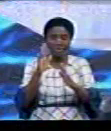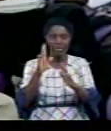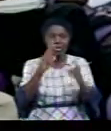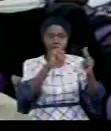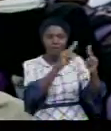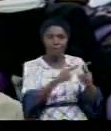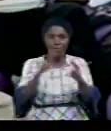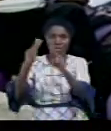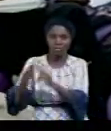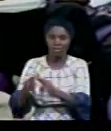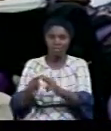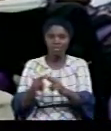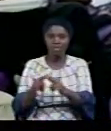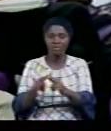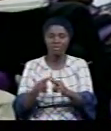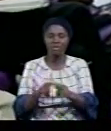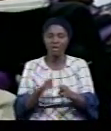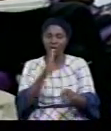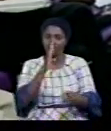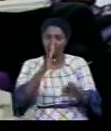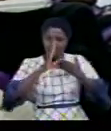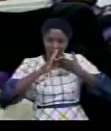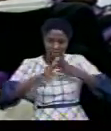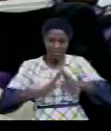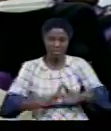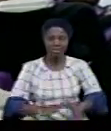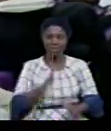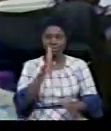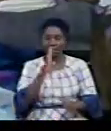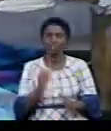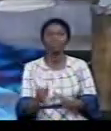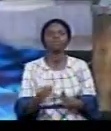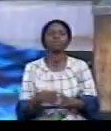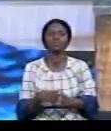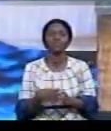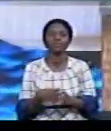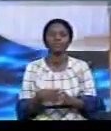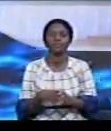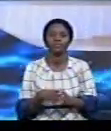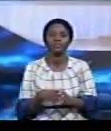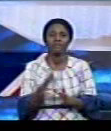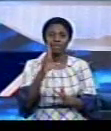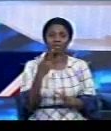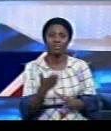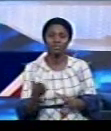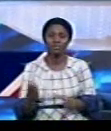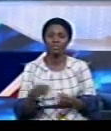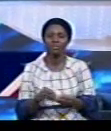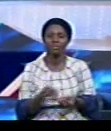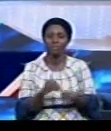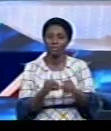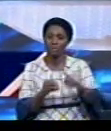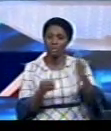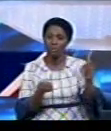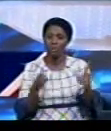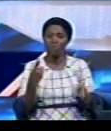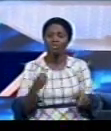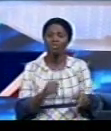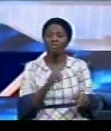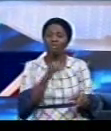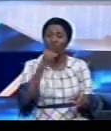still. Three things. Number one, the unwise disposition of